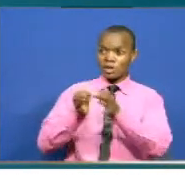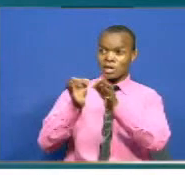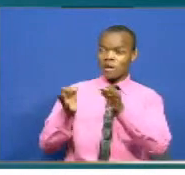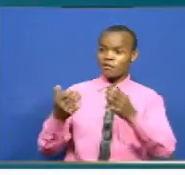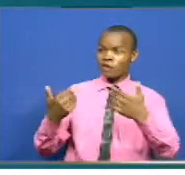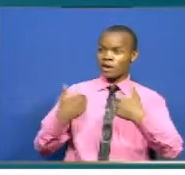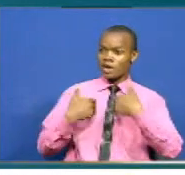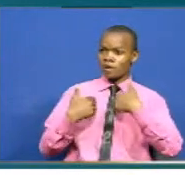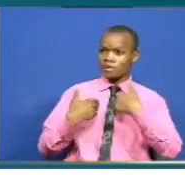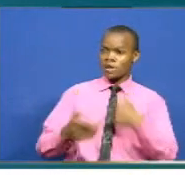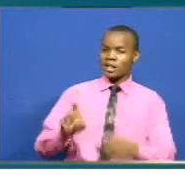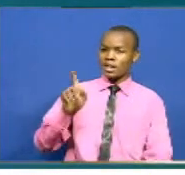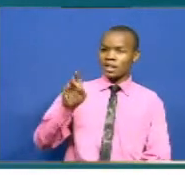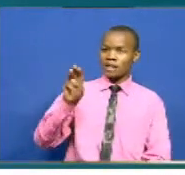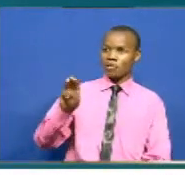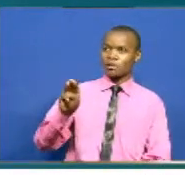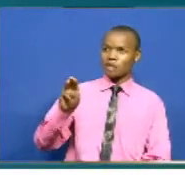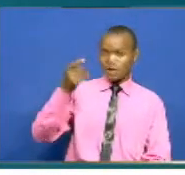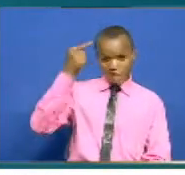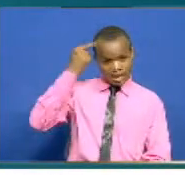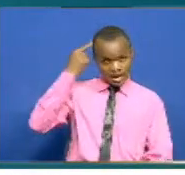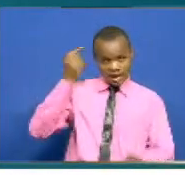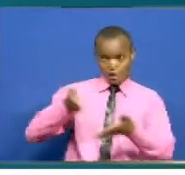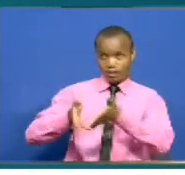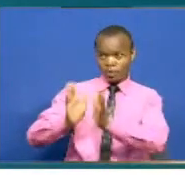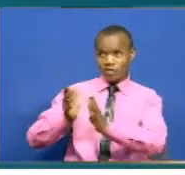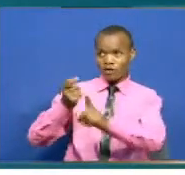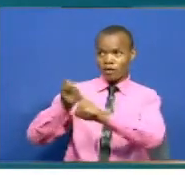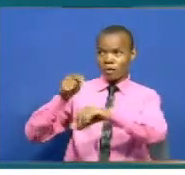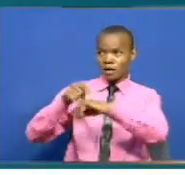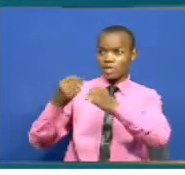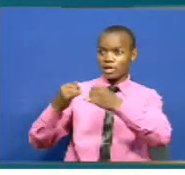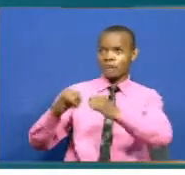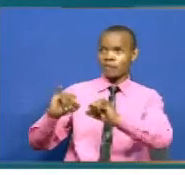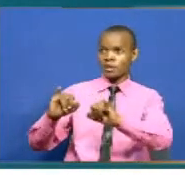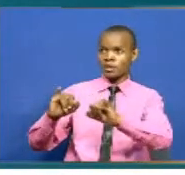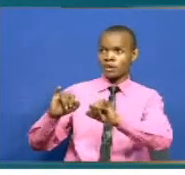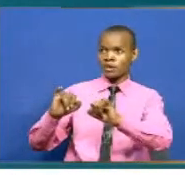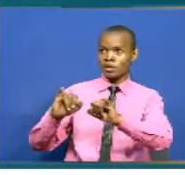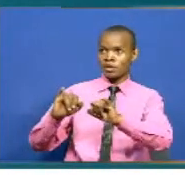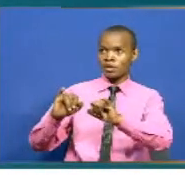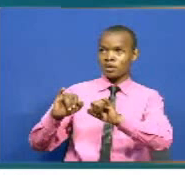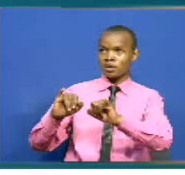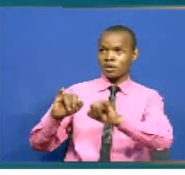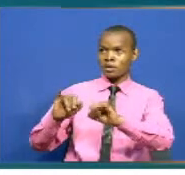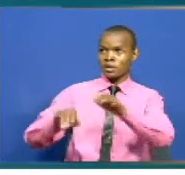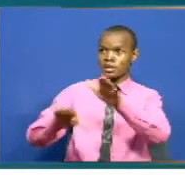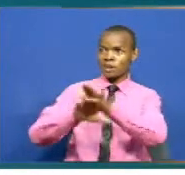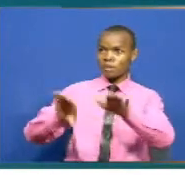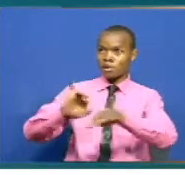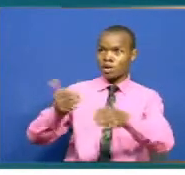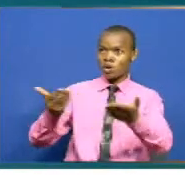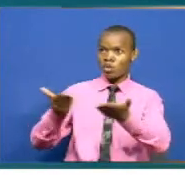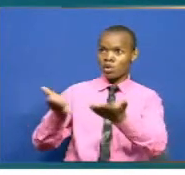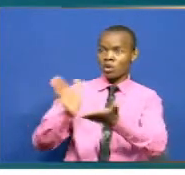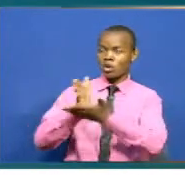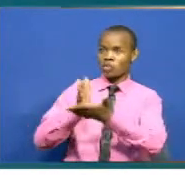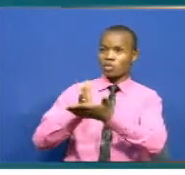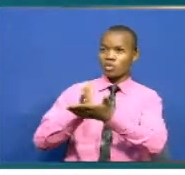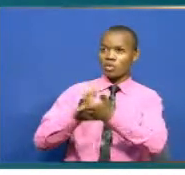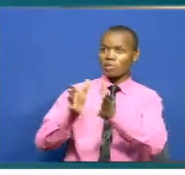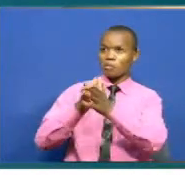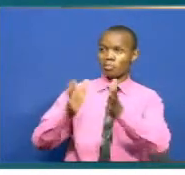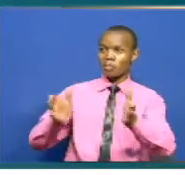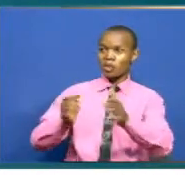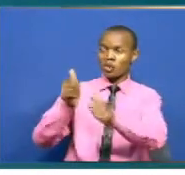single kilometer of tarmac since independence in my constituency, which is the second largest in the country, equivalent